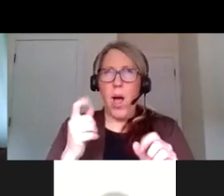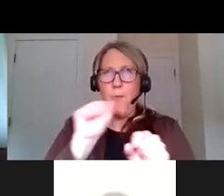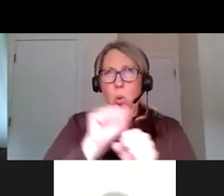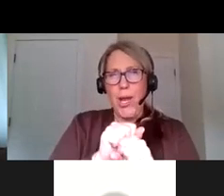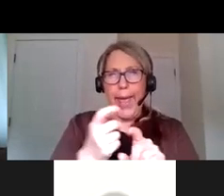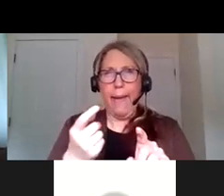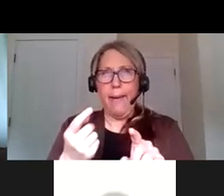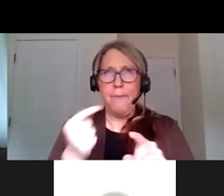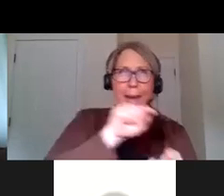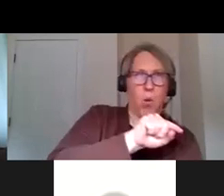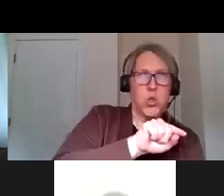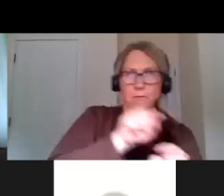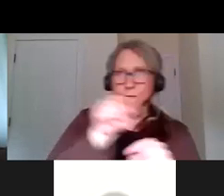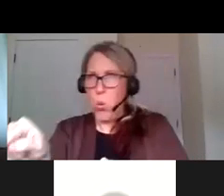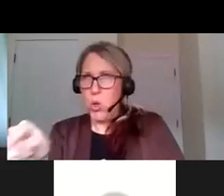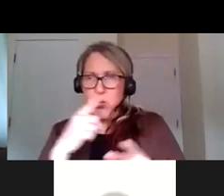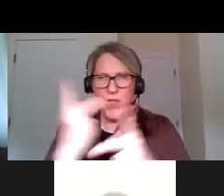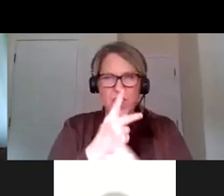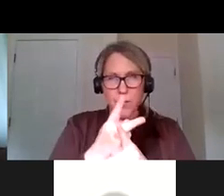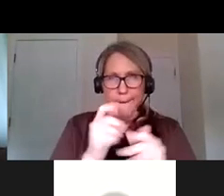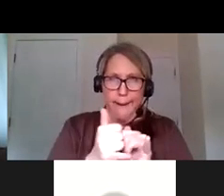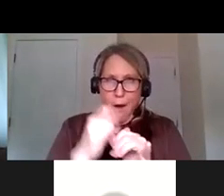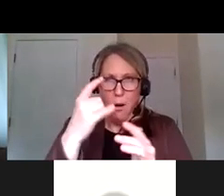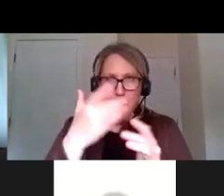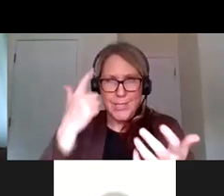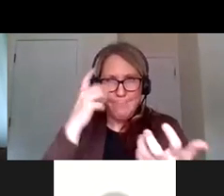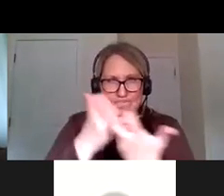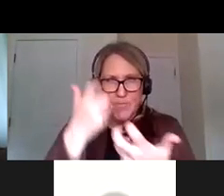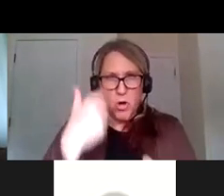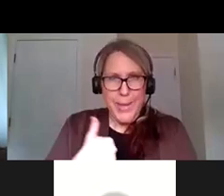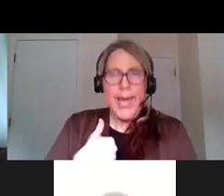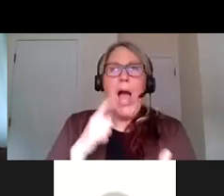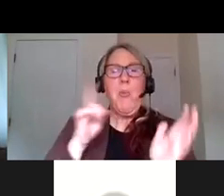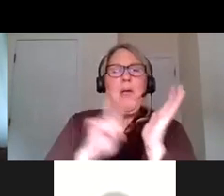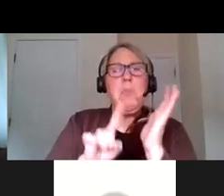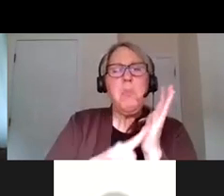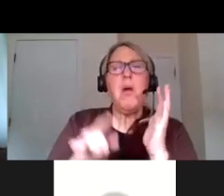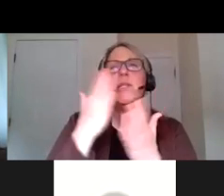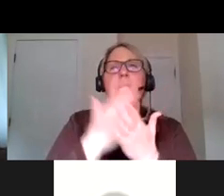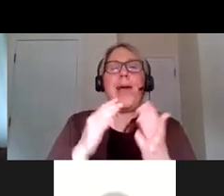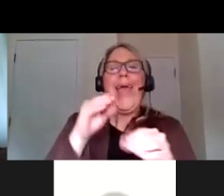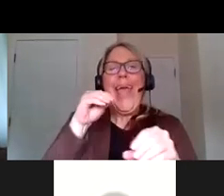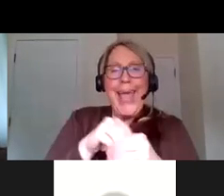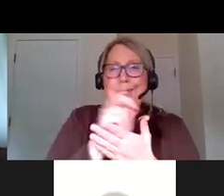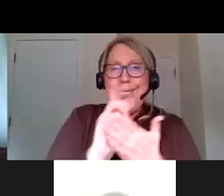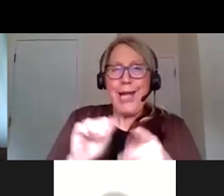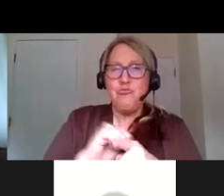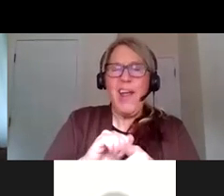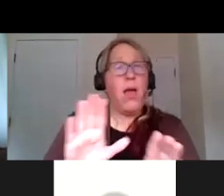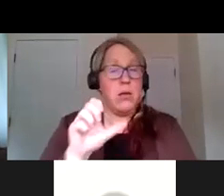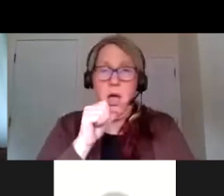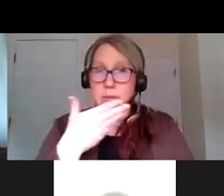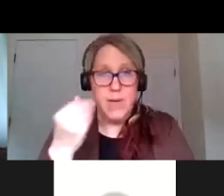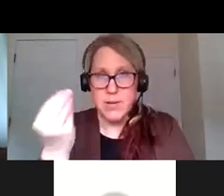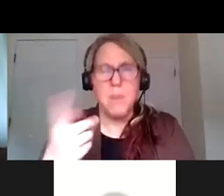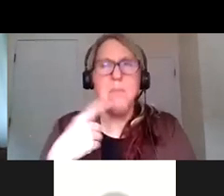forward to figure out the best solution for me. And I will be looking more into some InDesign training, but it's not the best. But I definitely have